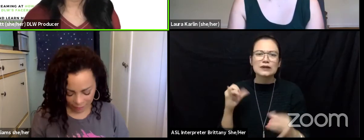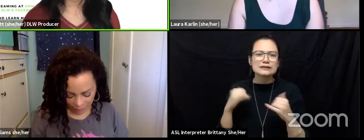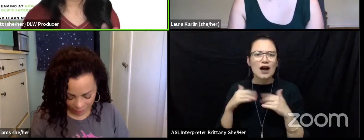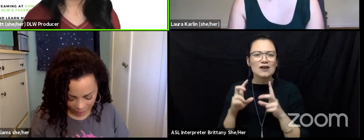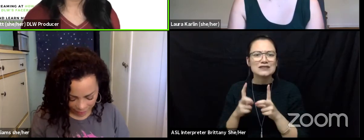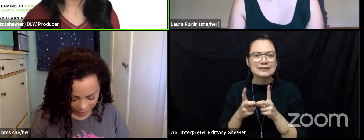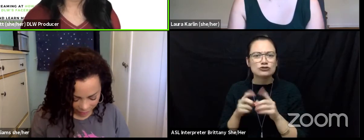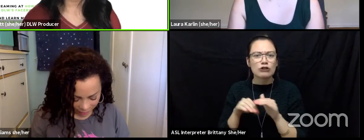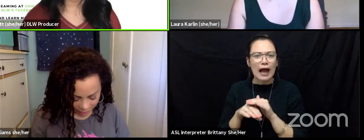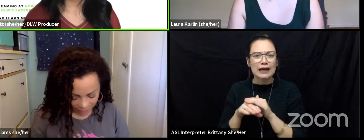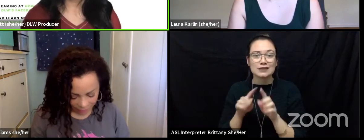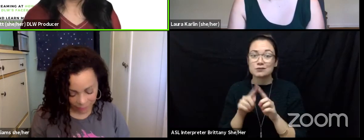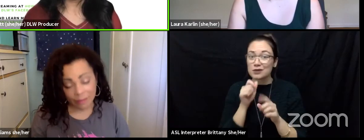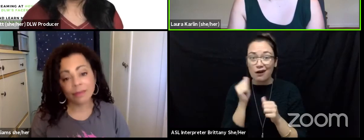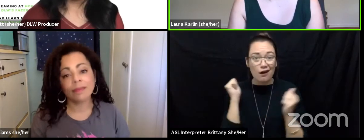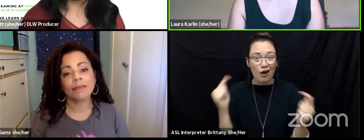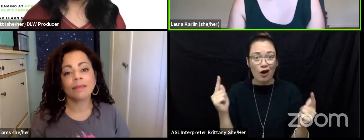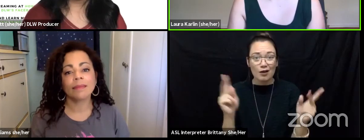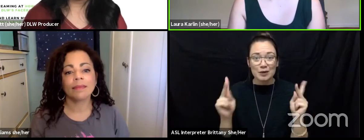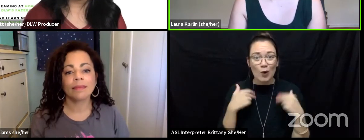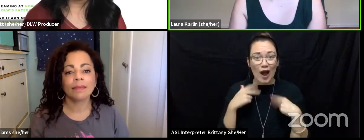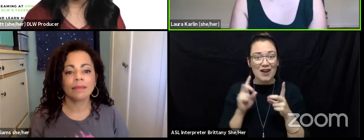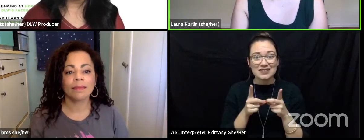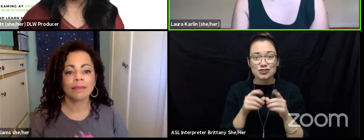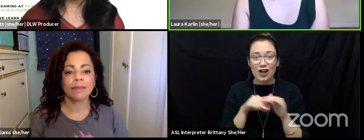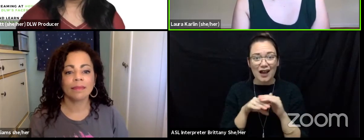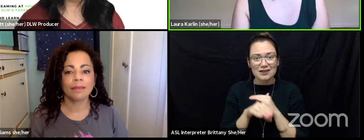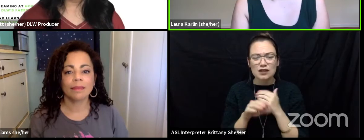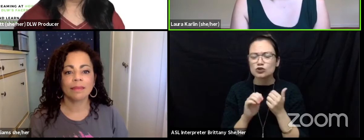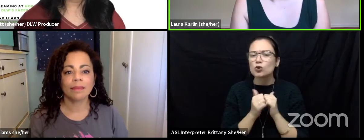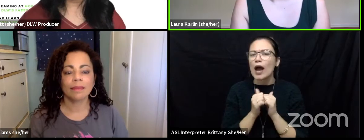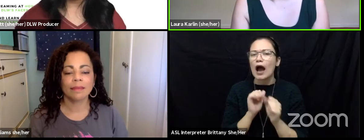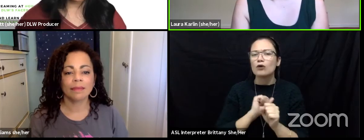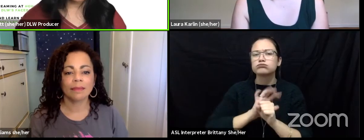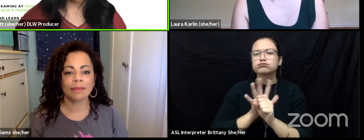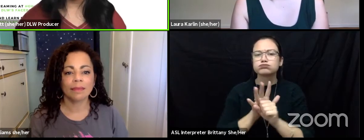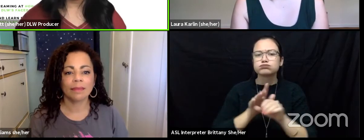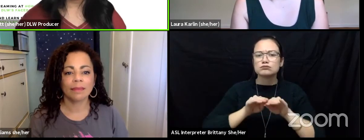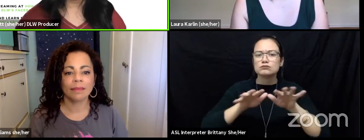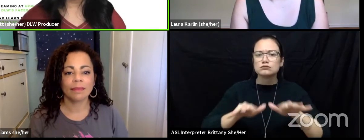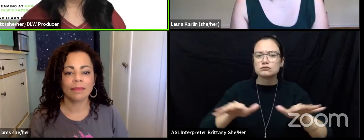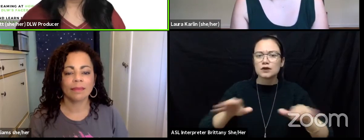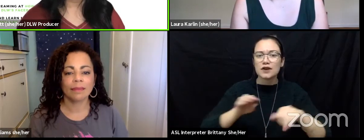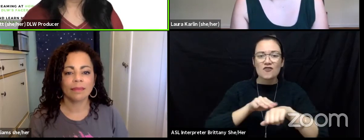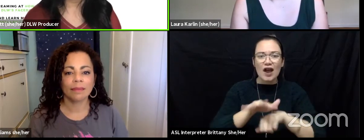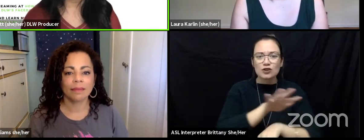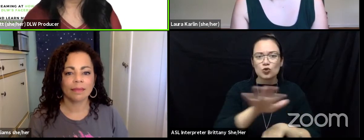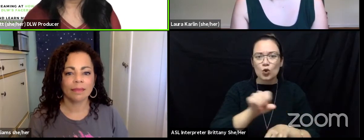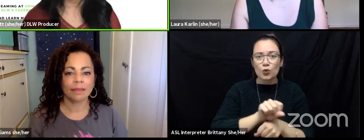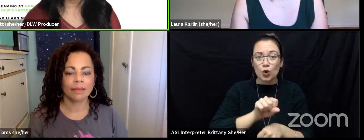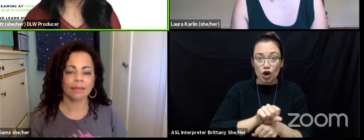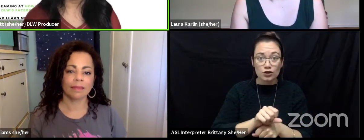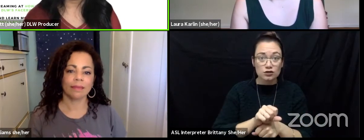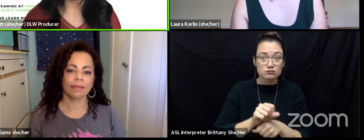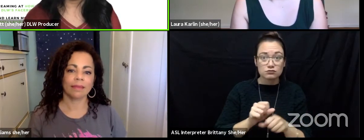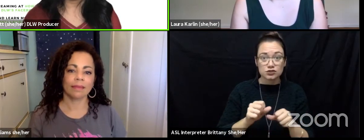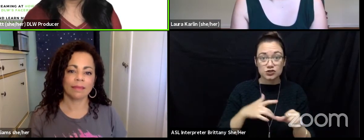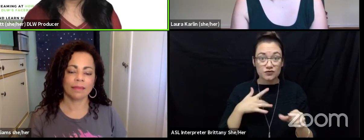has this access, right? So how has the pandemic affected your work? Do you see ways of moving forward?